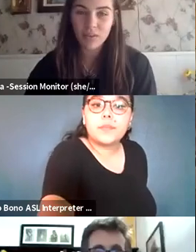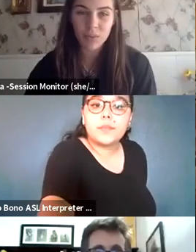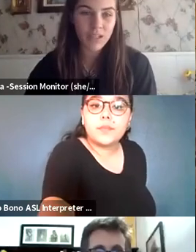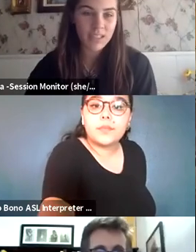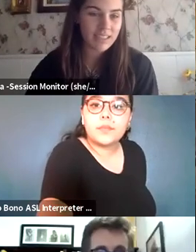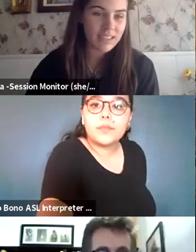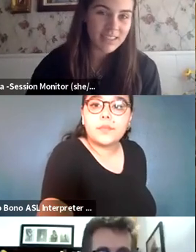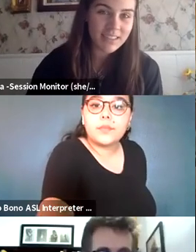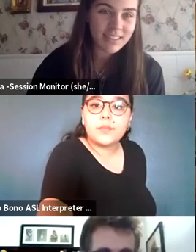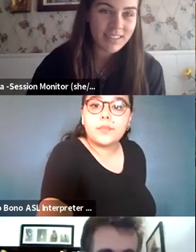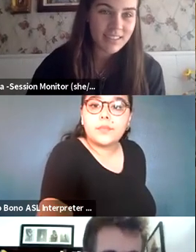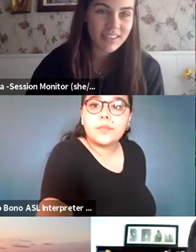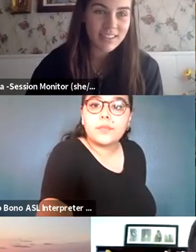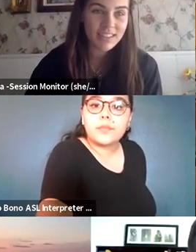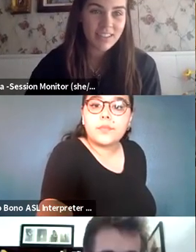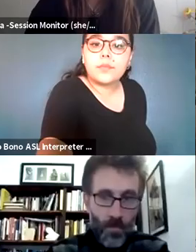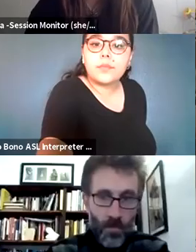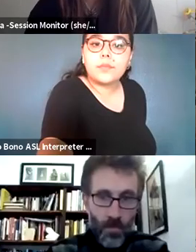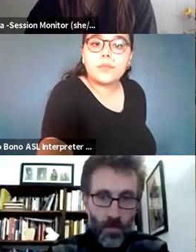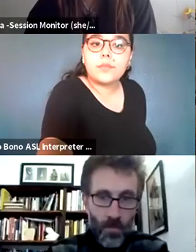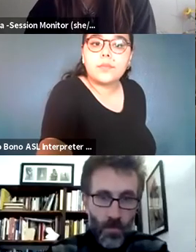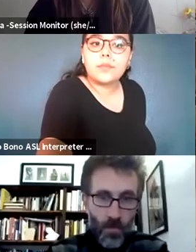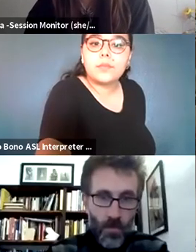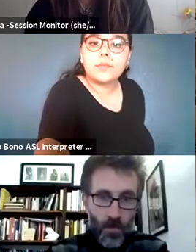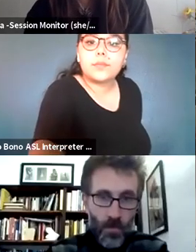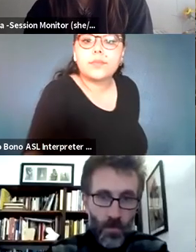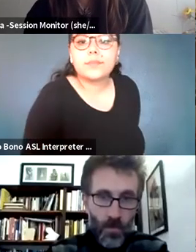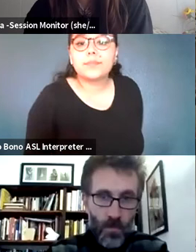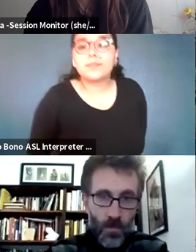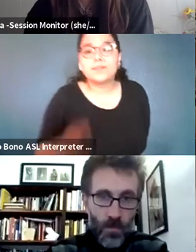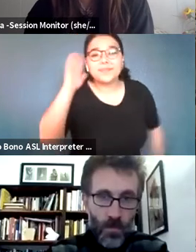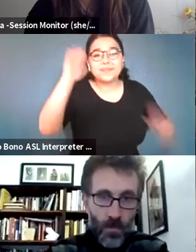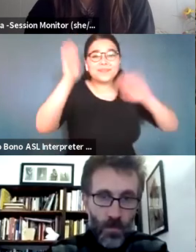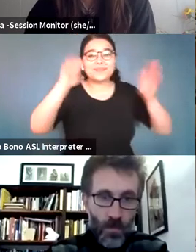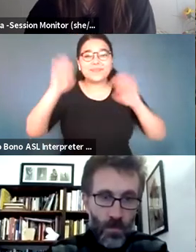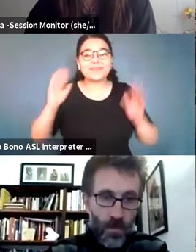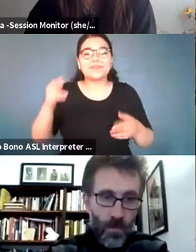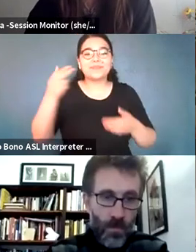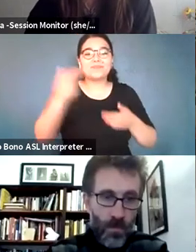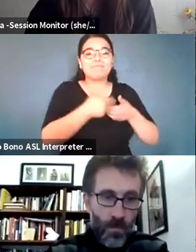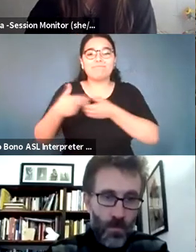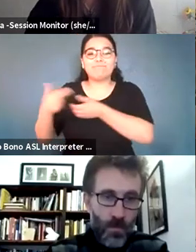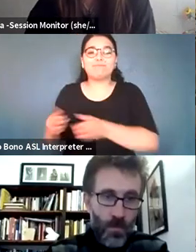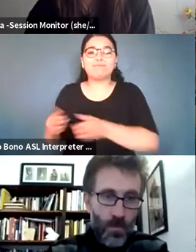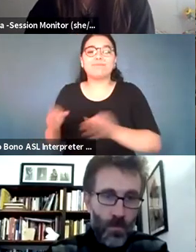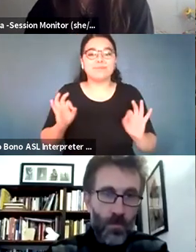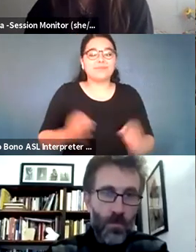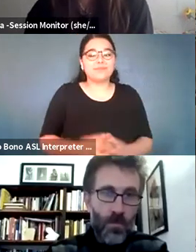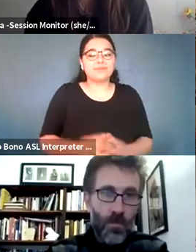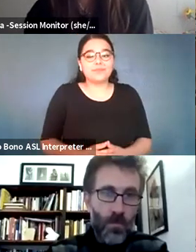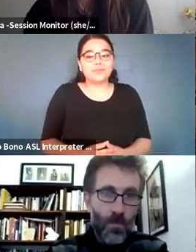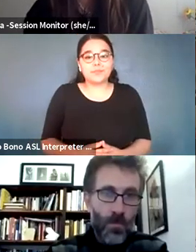Hello, hello, everyone. Just getting everyone in here. Hello.